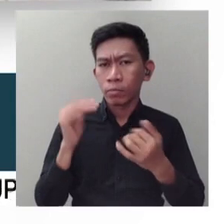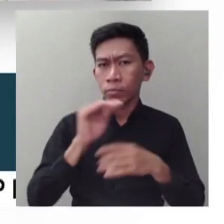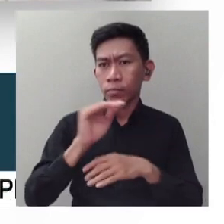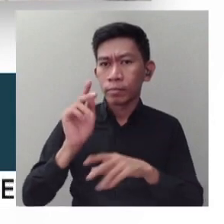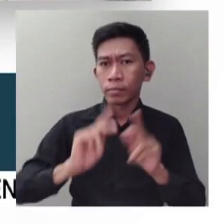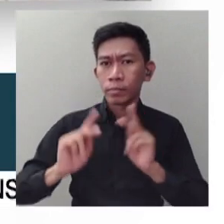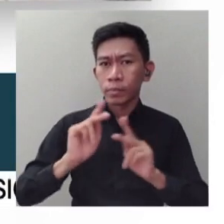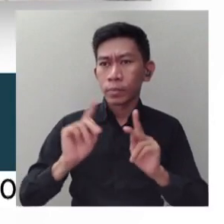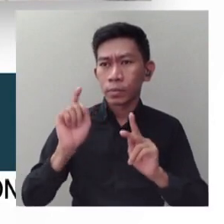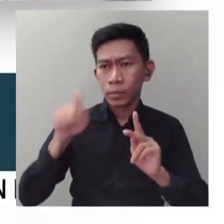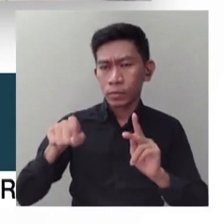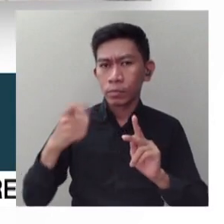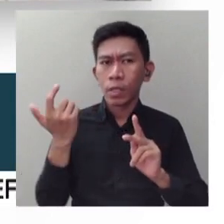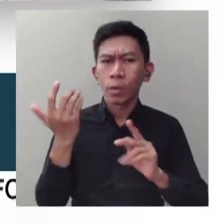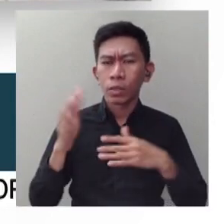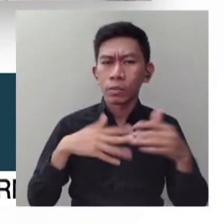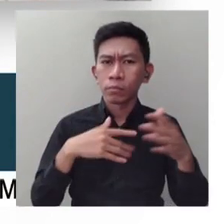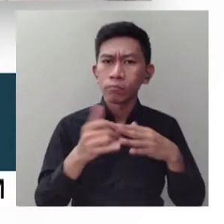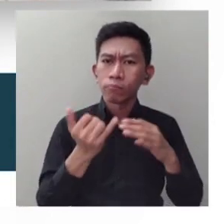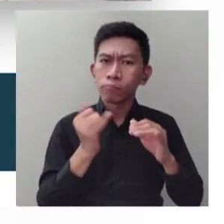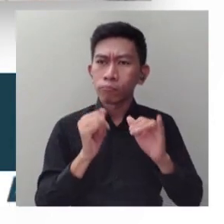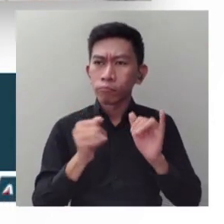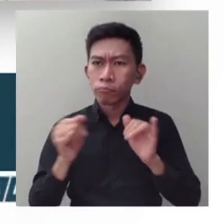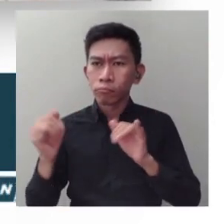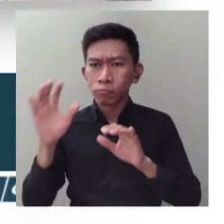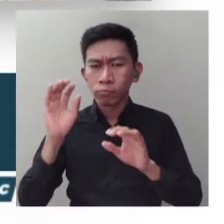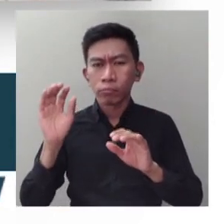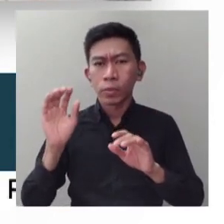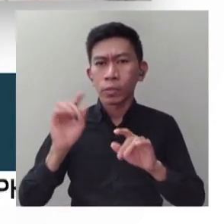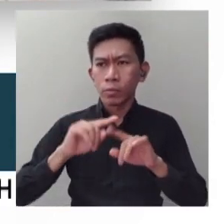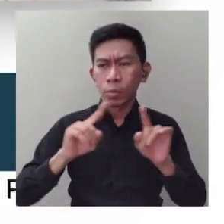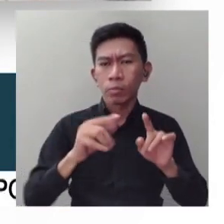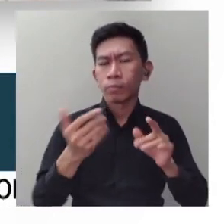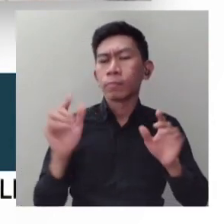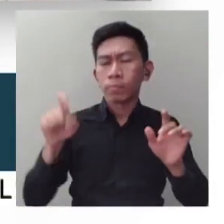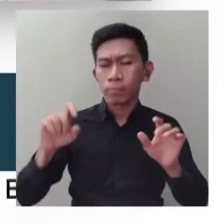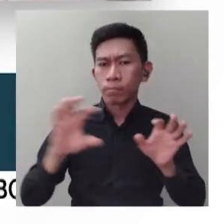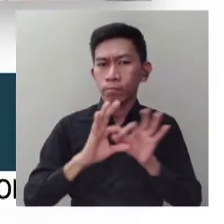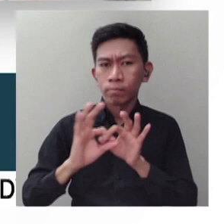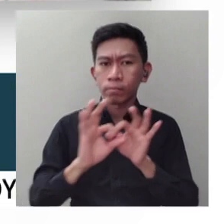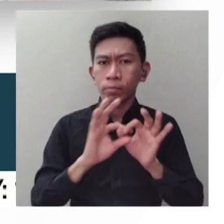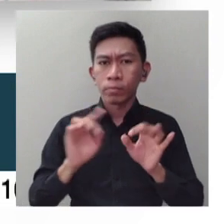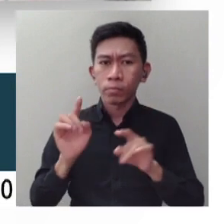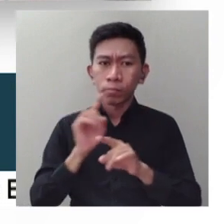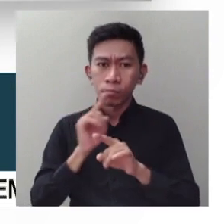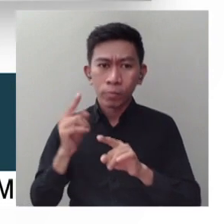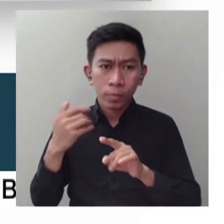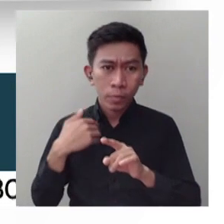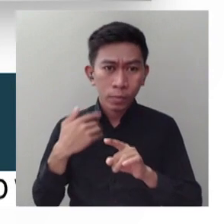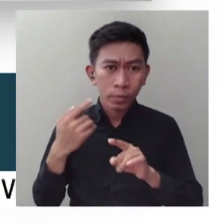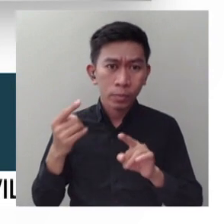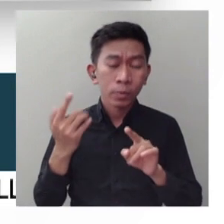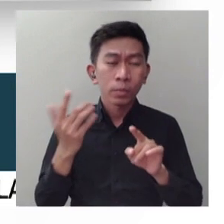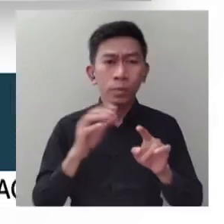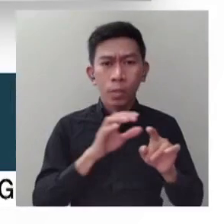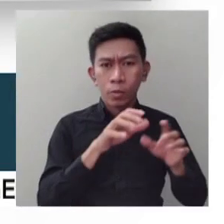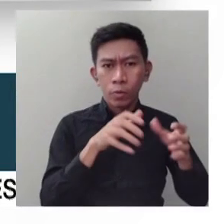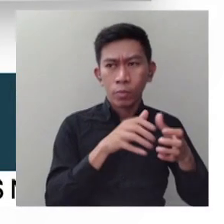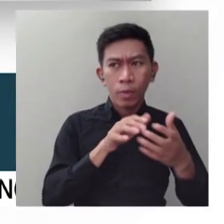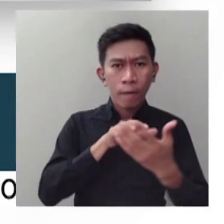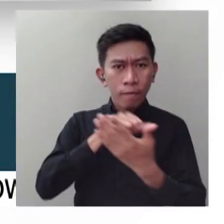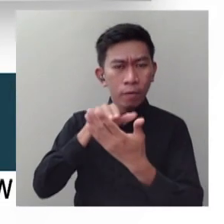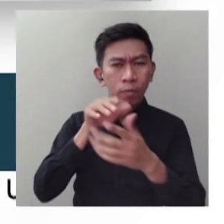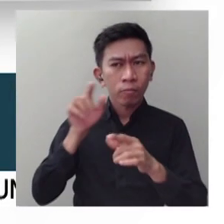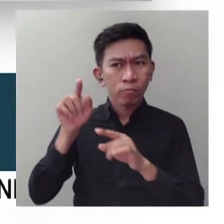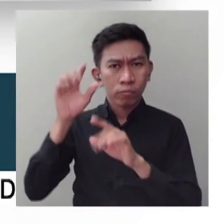for the country's welfare and progress. Marcos' statement drew flak from progressive group Bayan. The group said the president's call for unity must